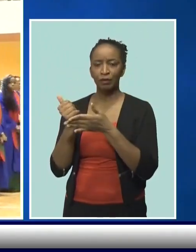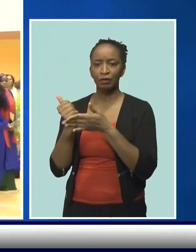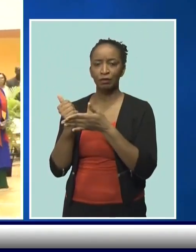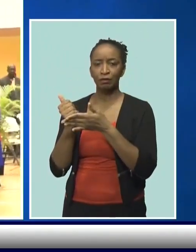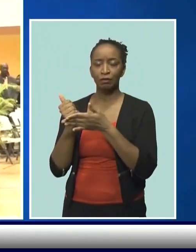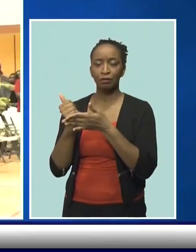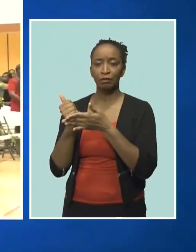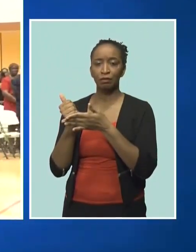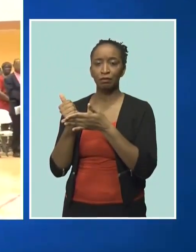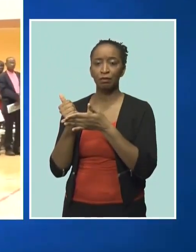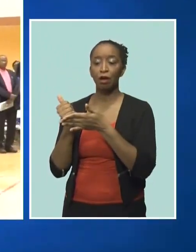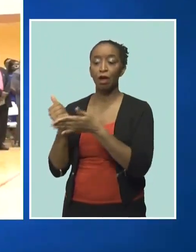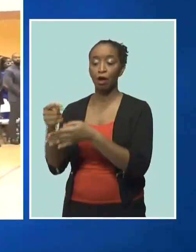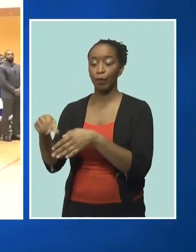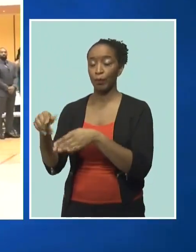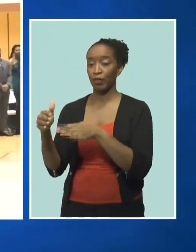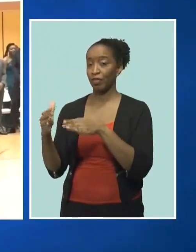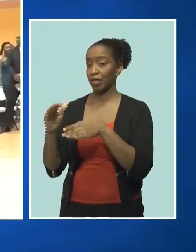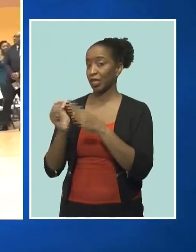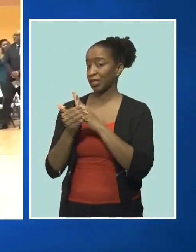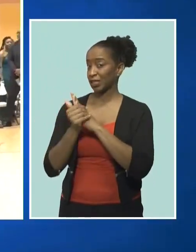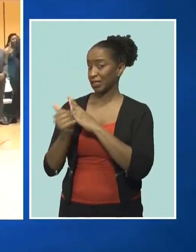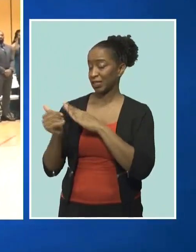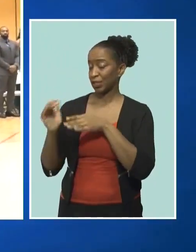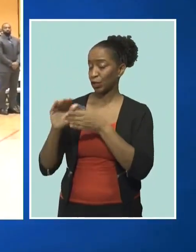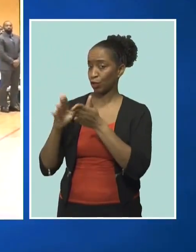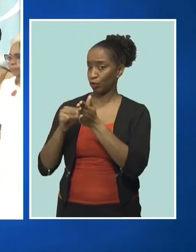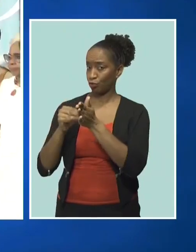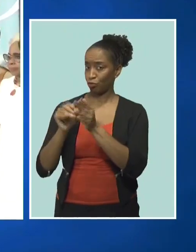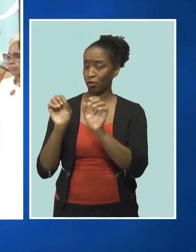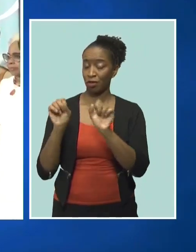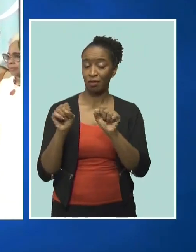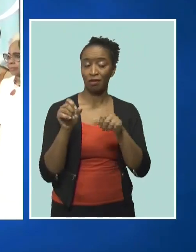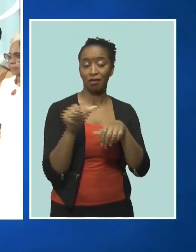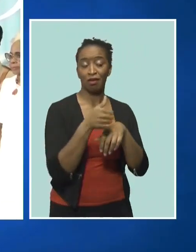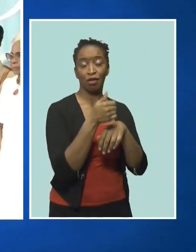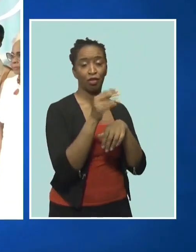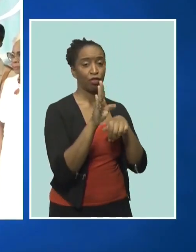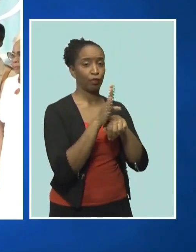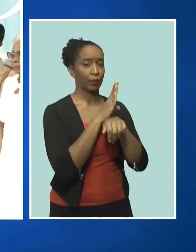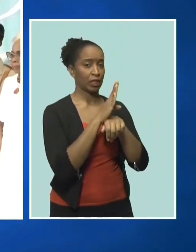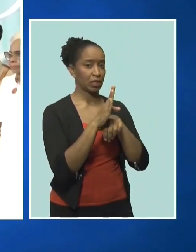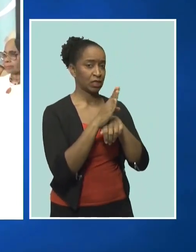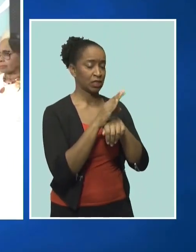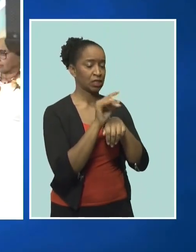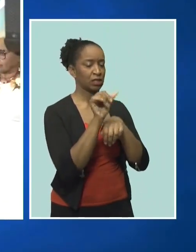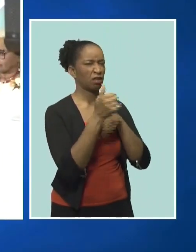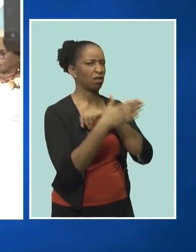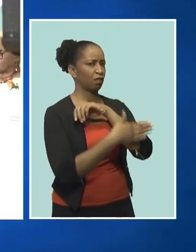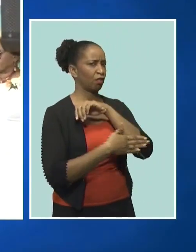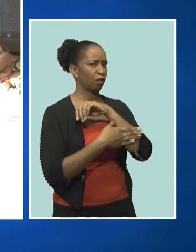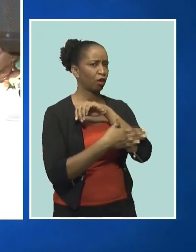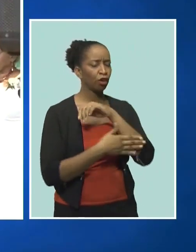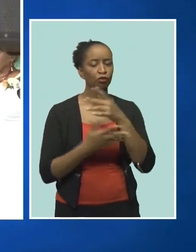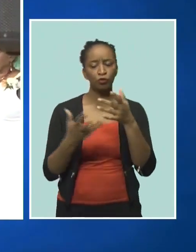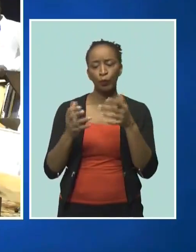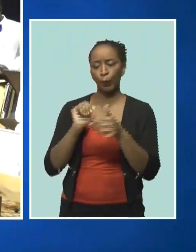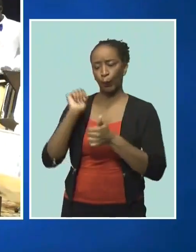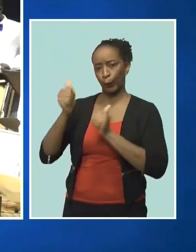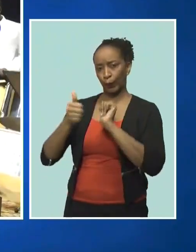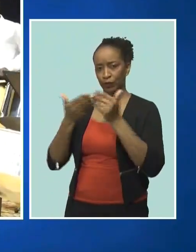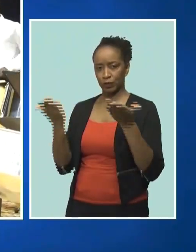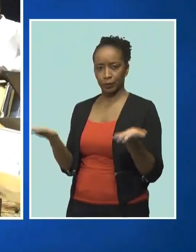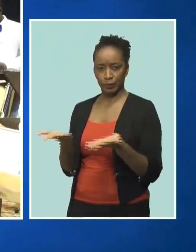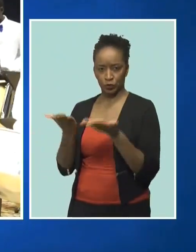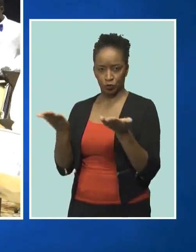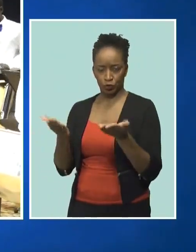global investment into Barbados. This is the view of Minister in the Ministry of Education, Sandra Husbands.